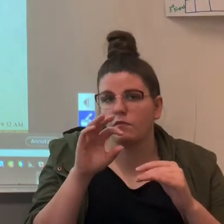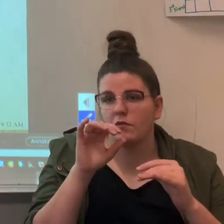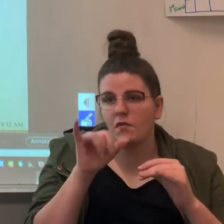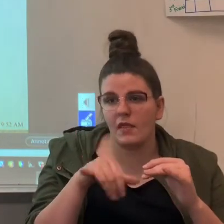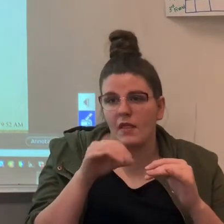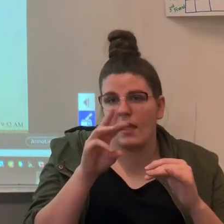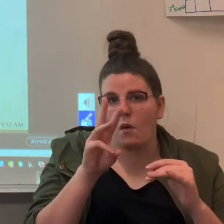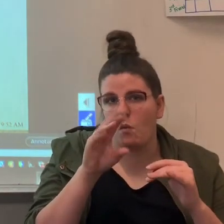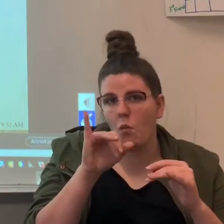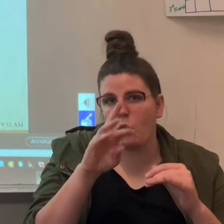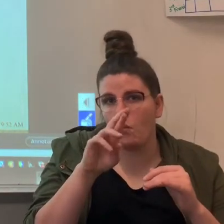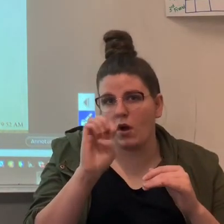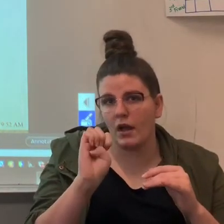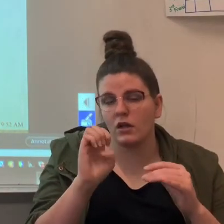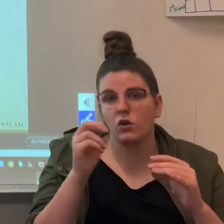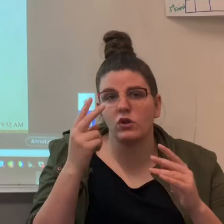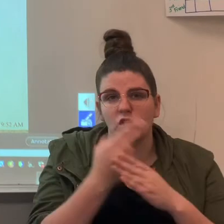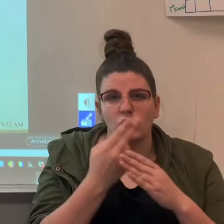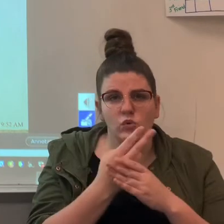once again, he